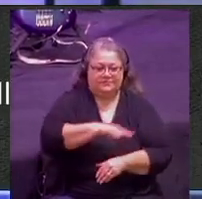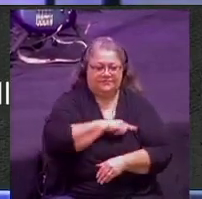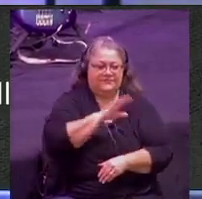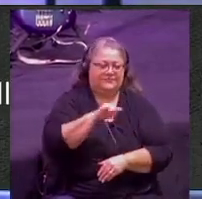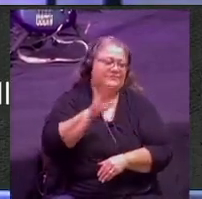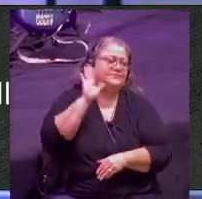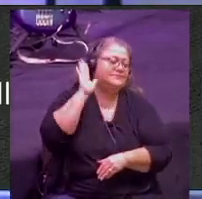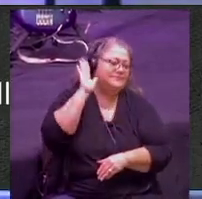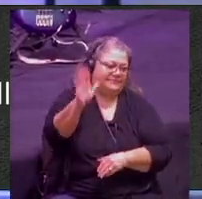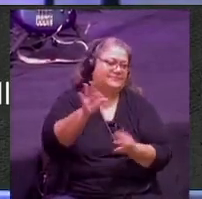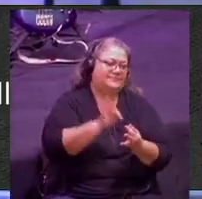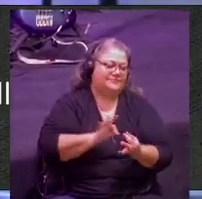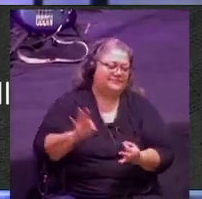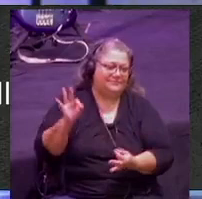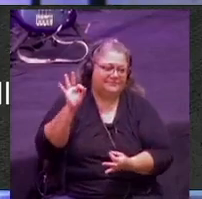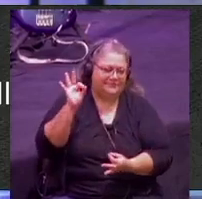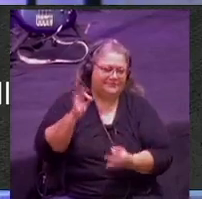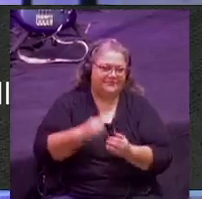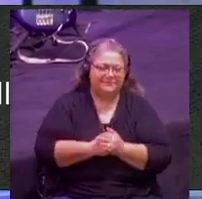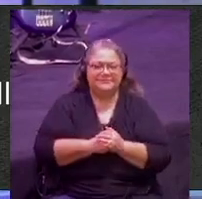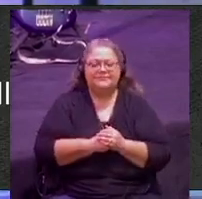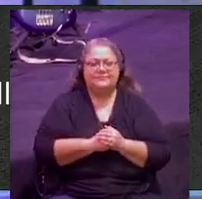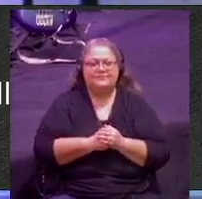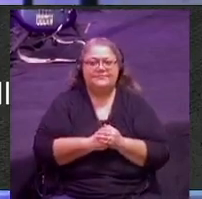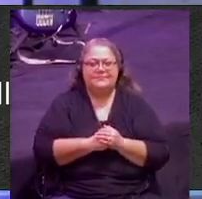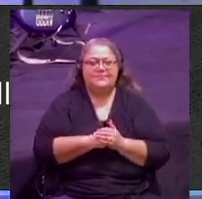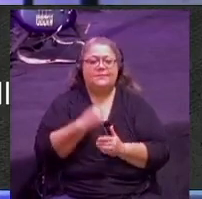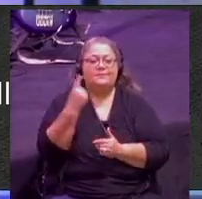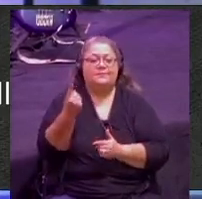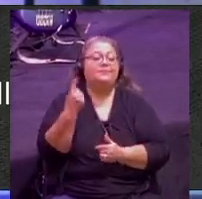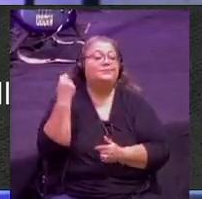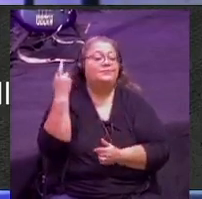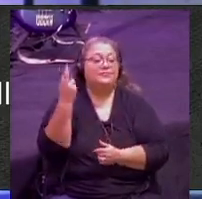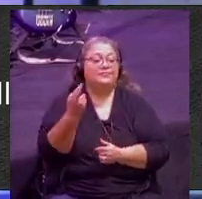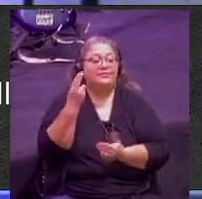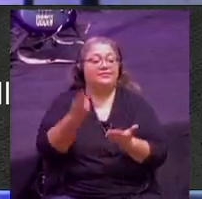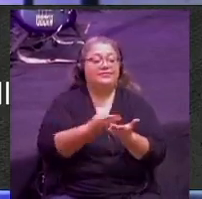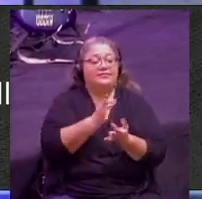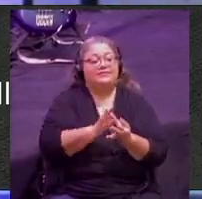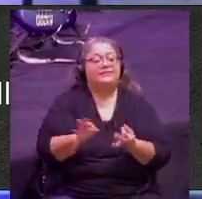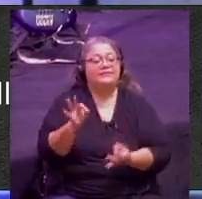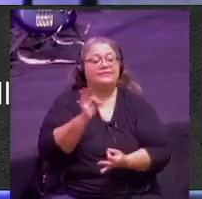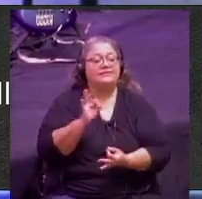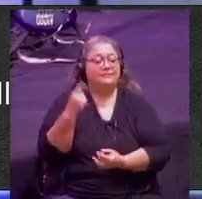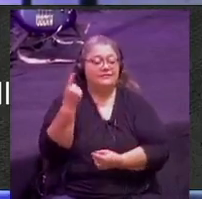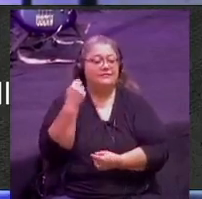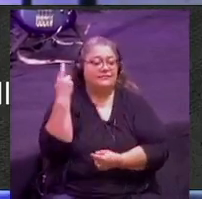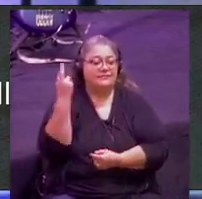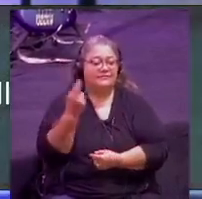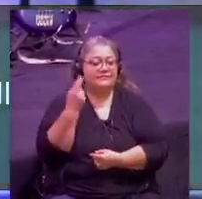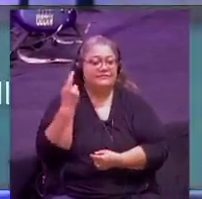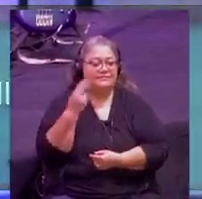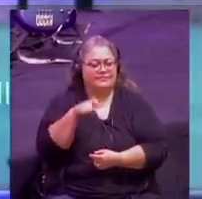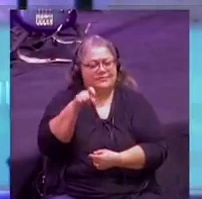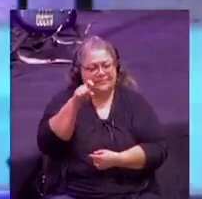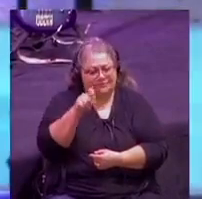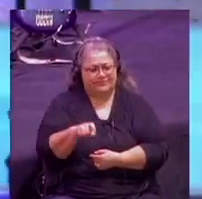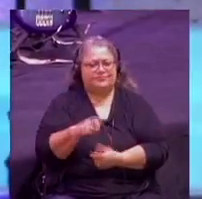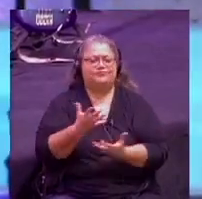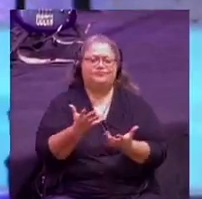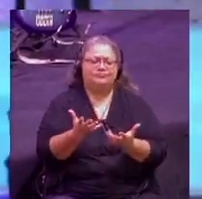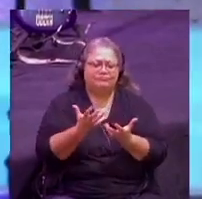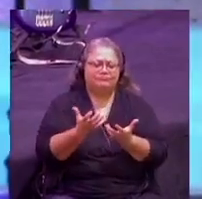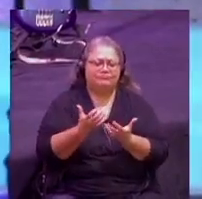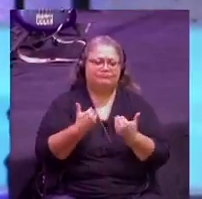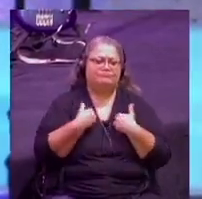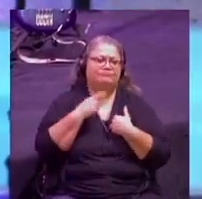His Spirit. One of the purposes of the Holy Spirit, one of the reasons you should desire to have Him